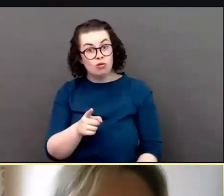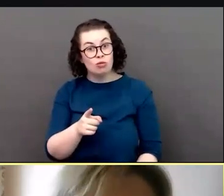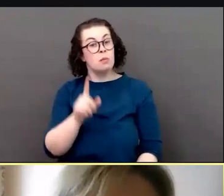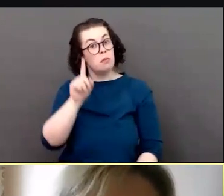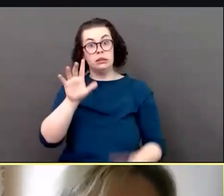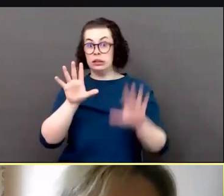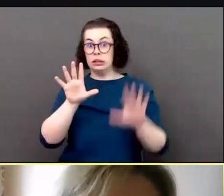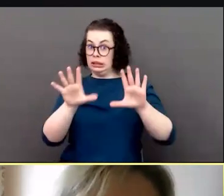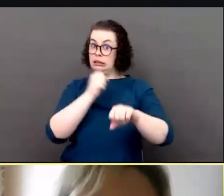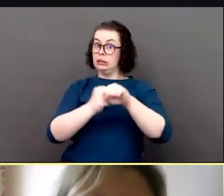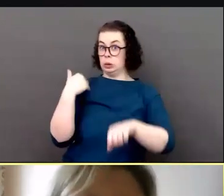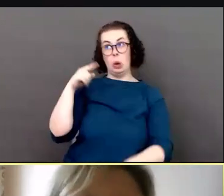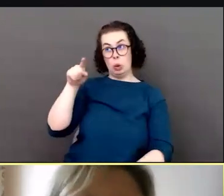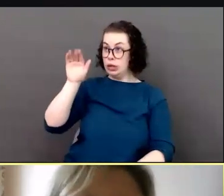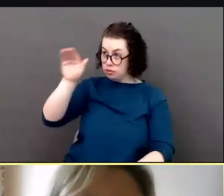those problems.